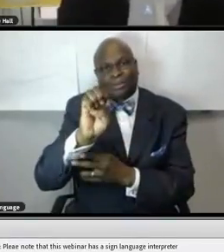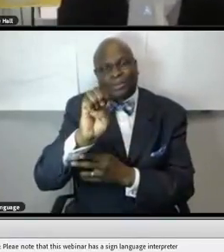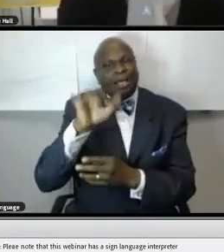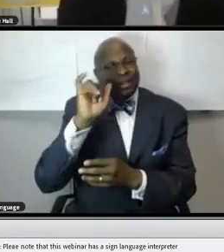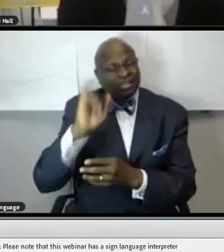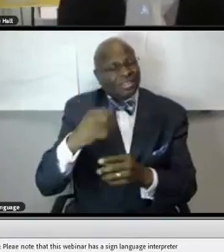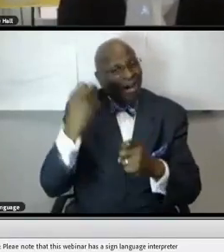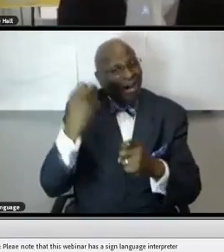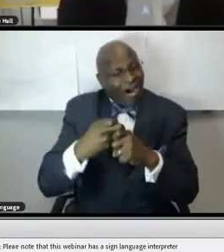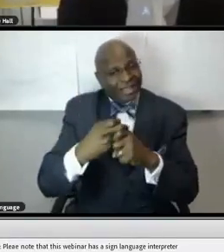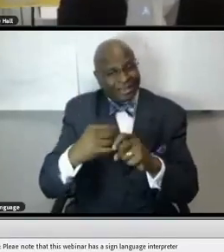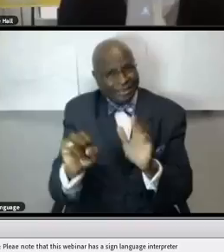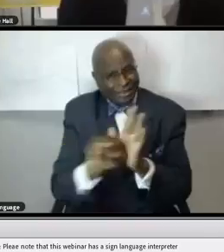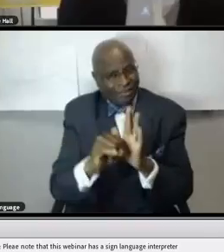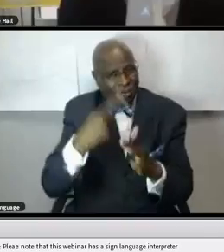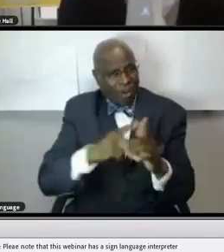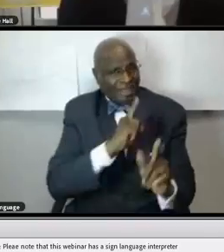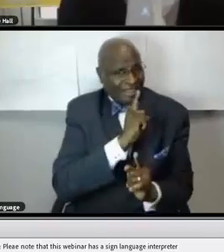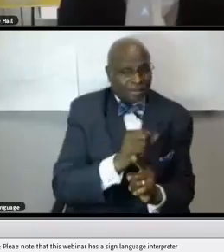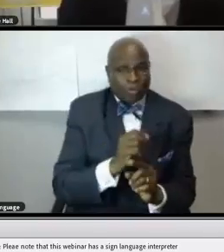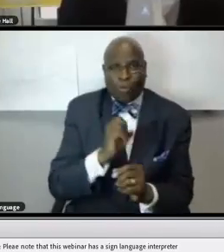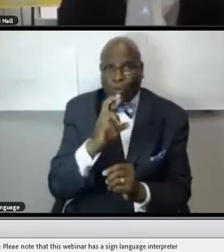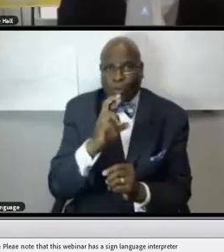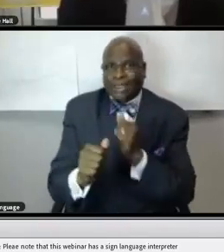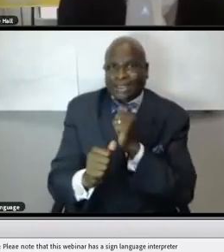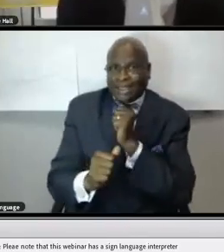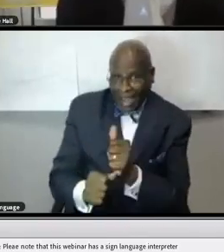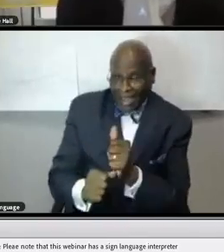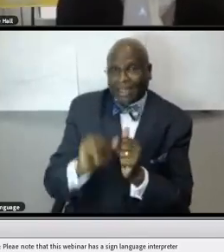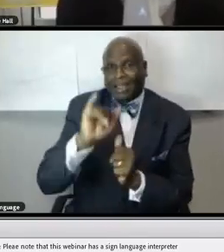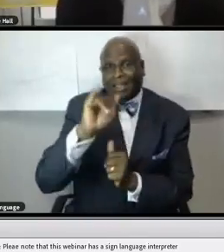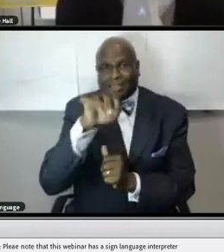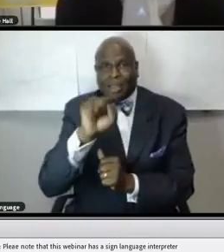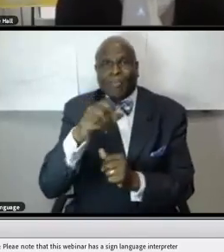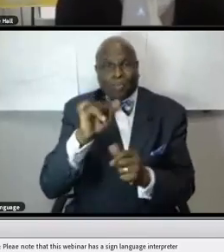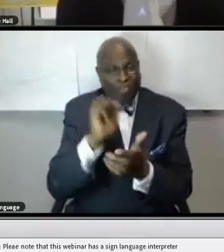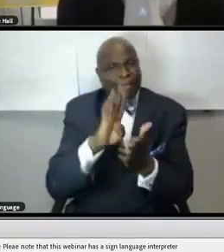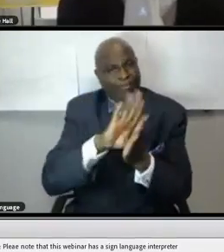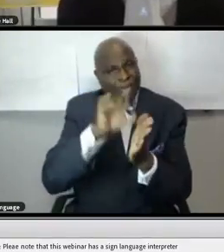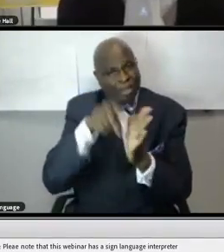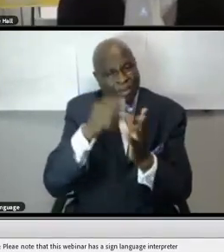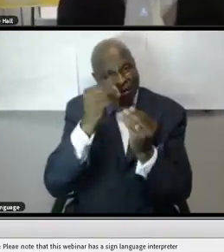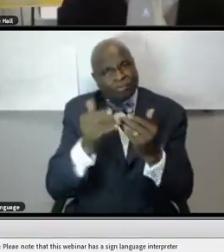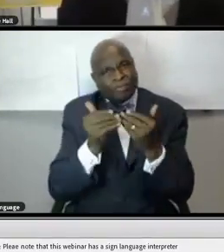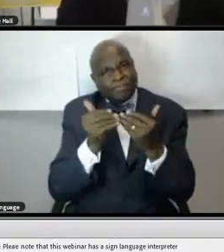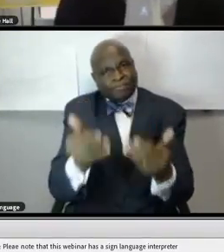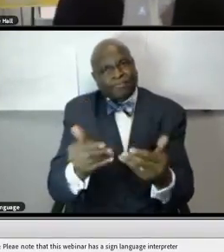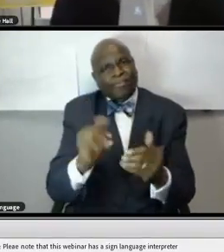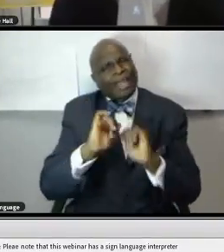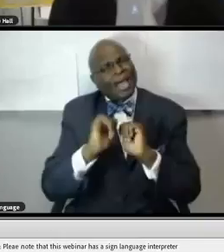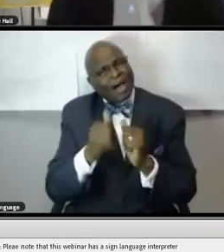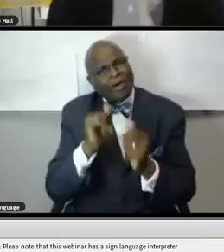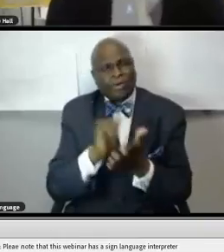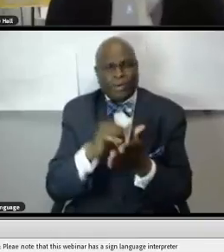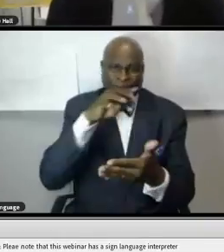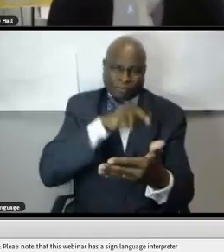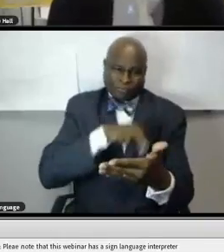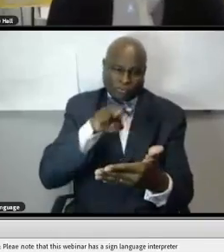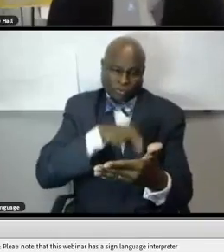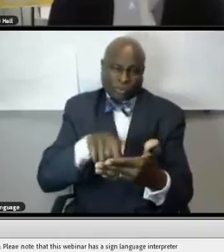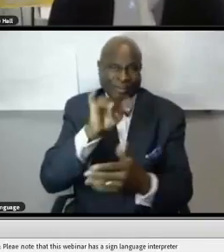down what is or is not Indigenous. So, with that backdrop going forward, how do we tackle this? First of